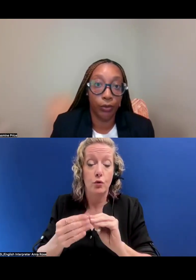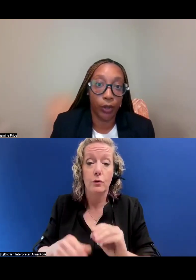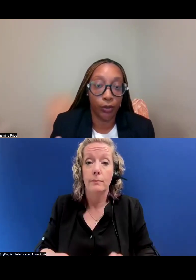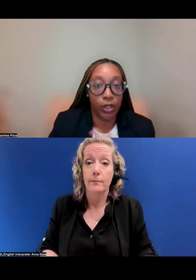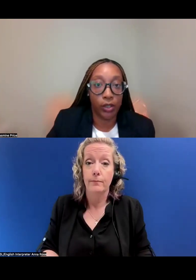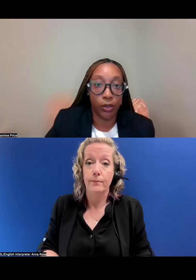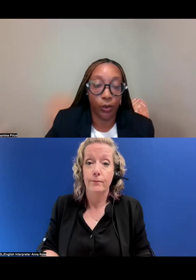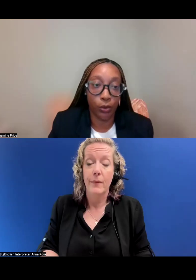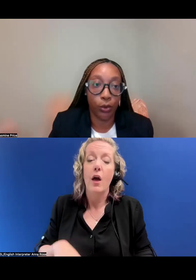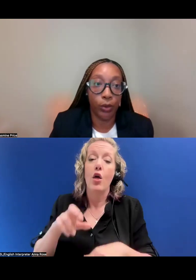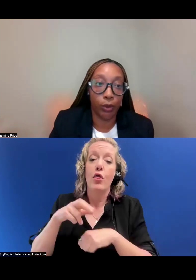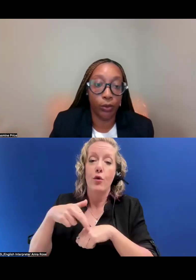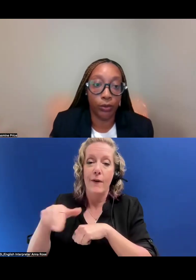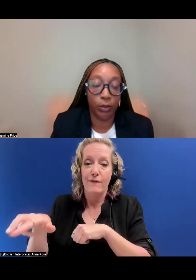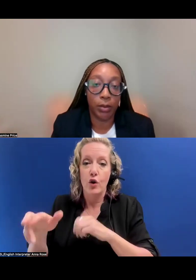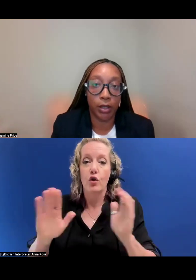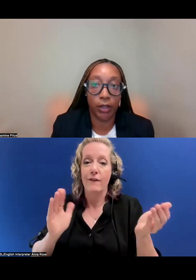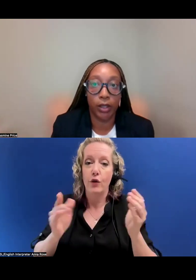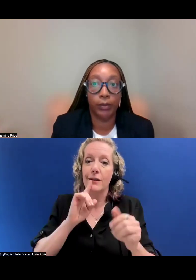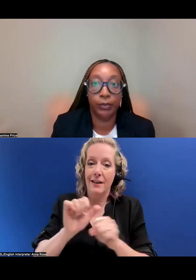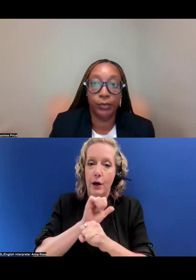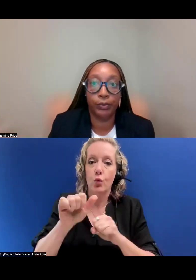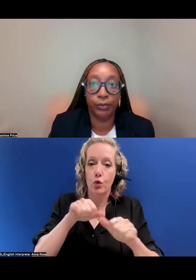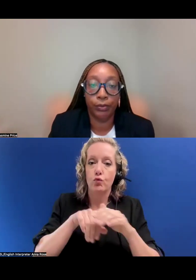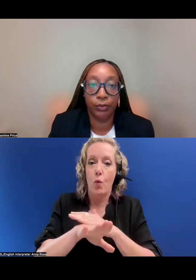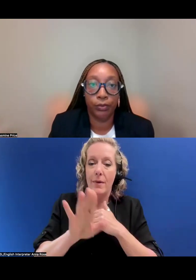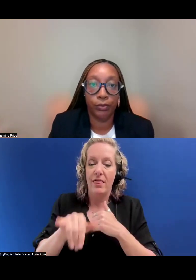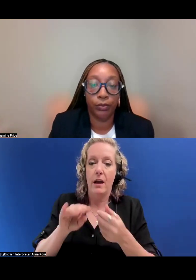the referred versus those who do enroll, to be specific.